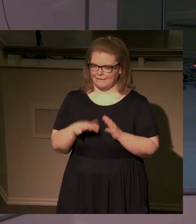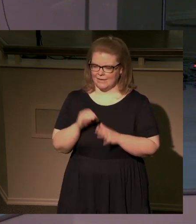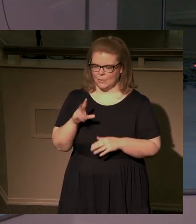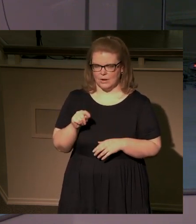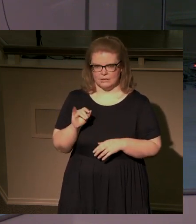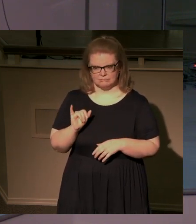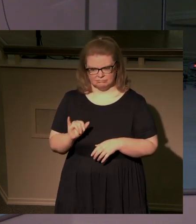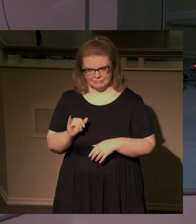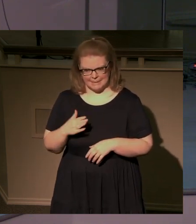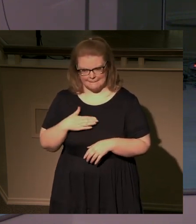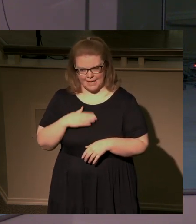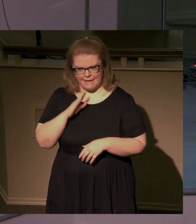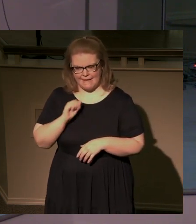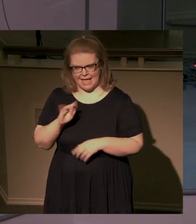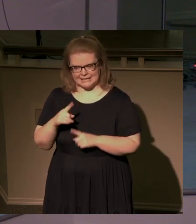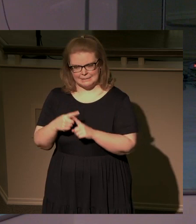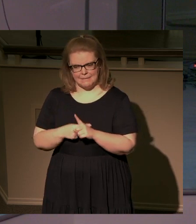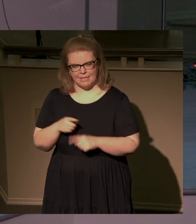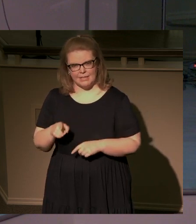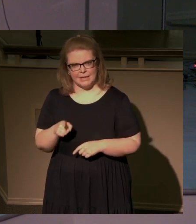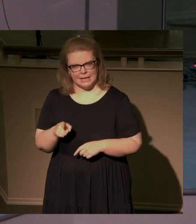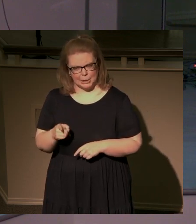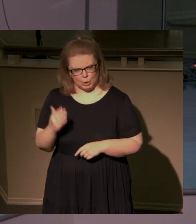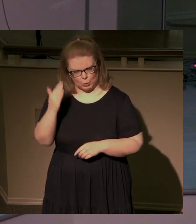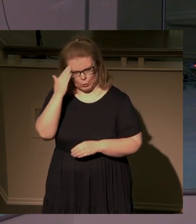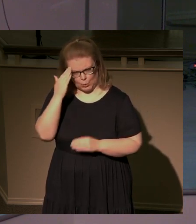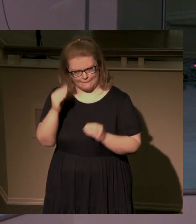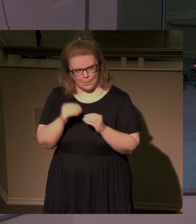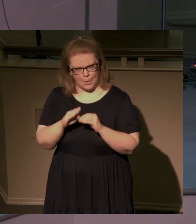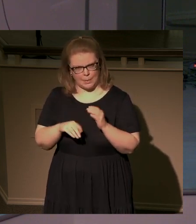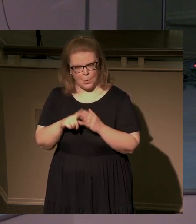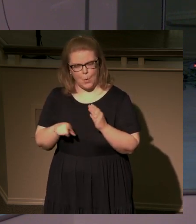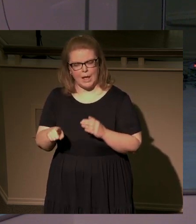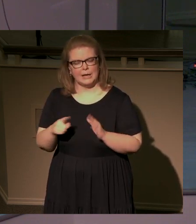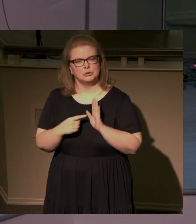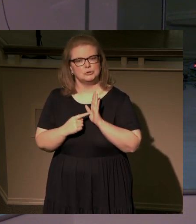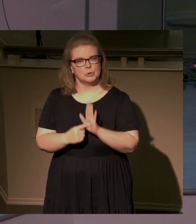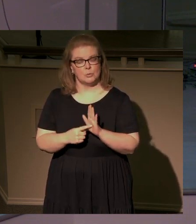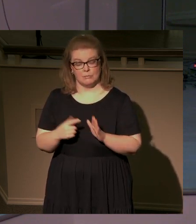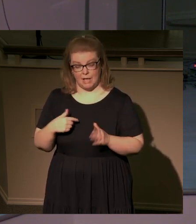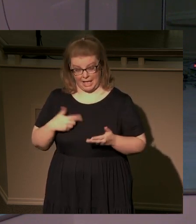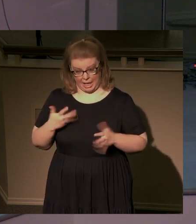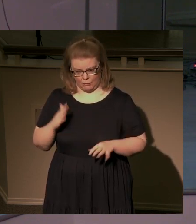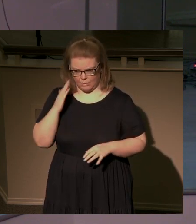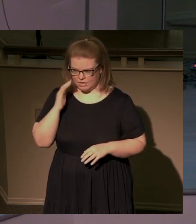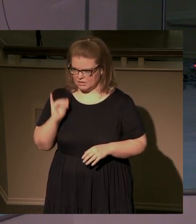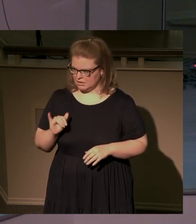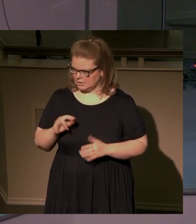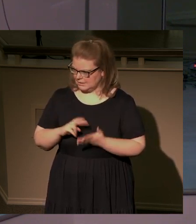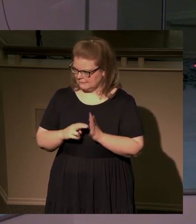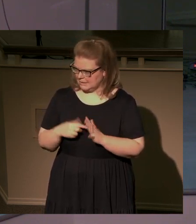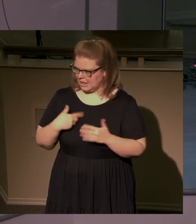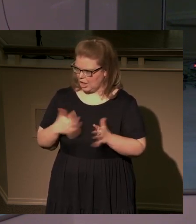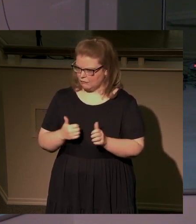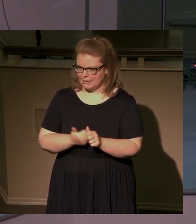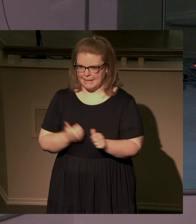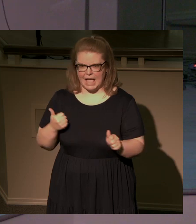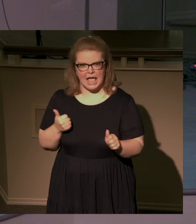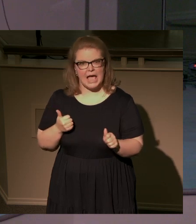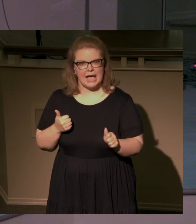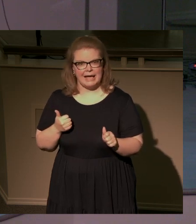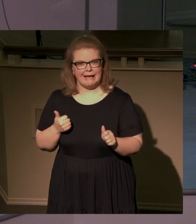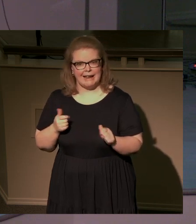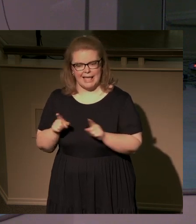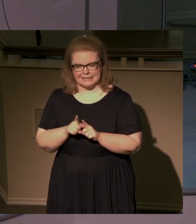little 18-month-old, he knew a lot more than he was letting on, and I realized that I was already behind in the parenting game, that